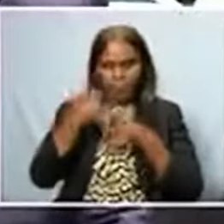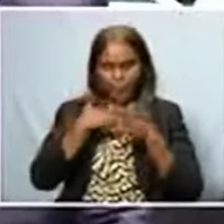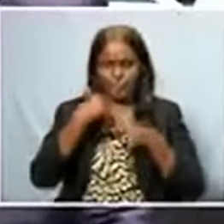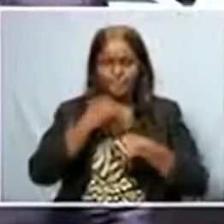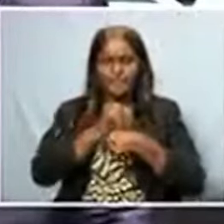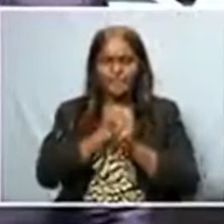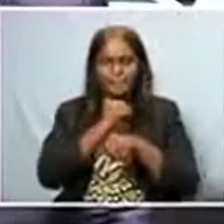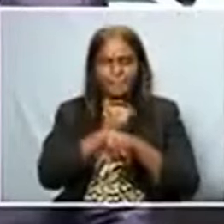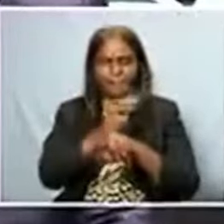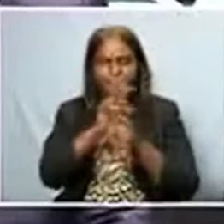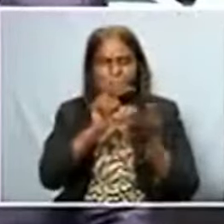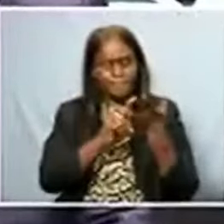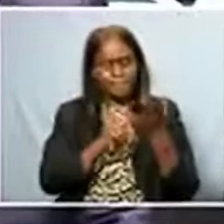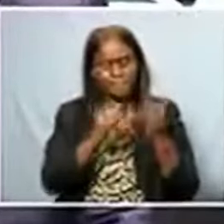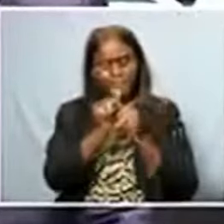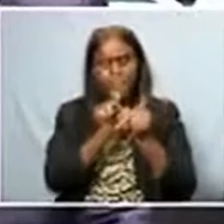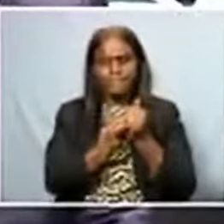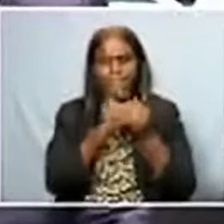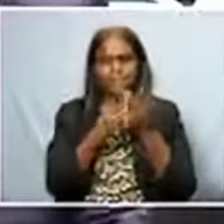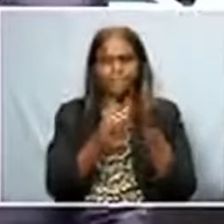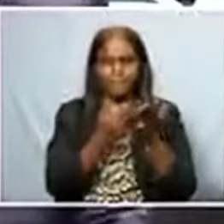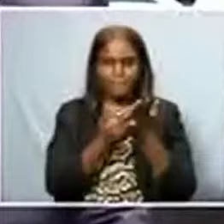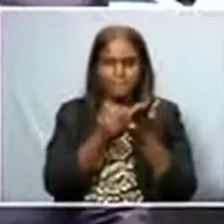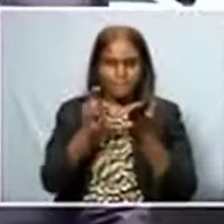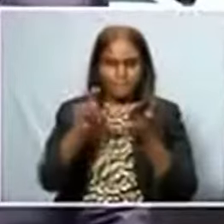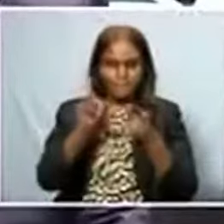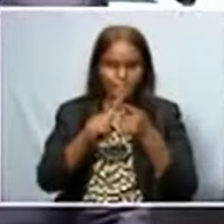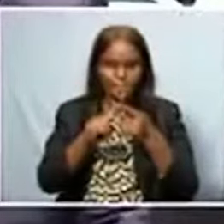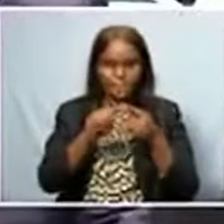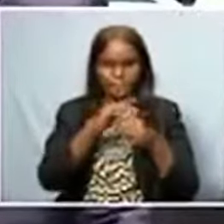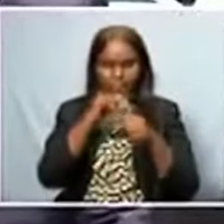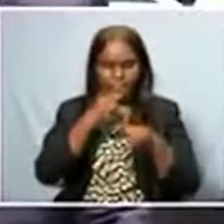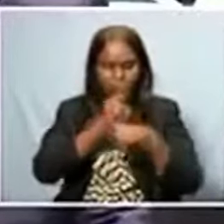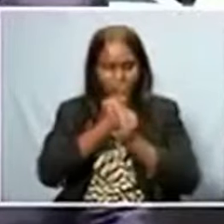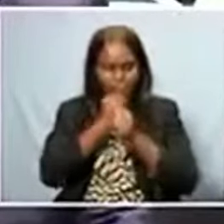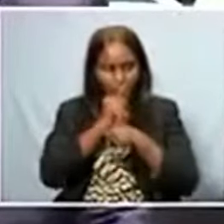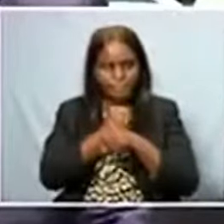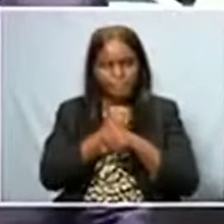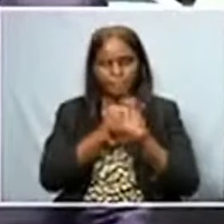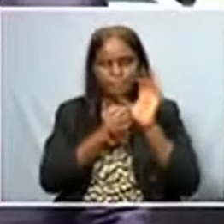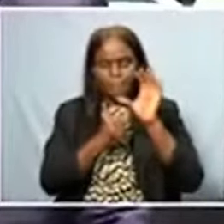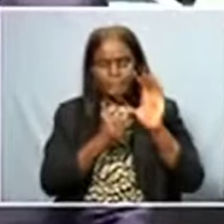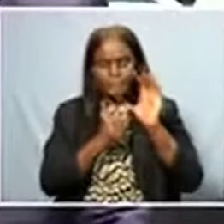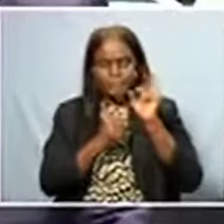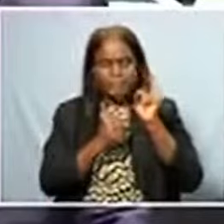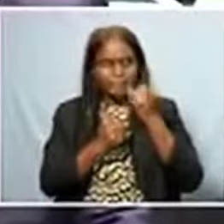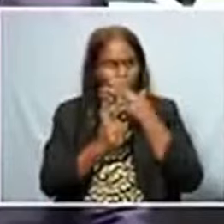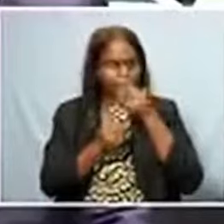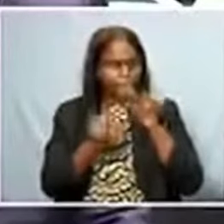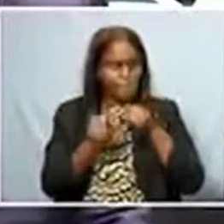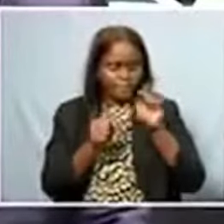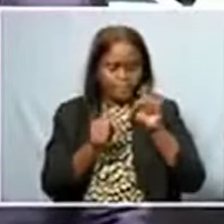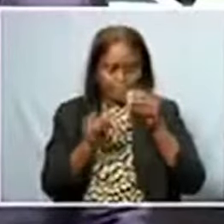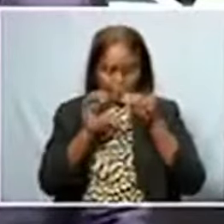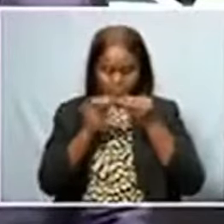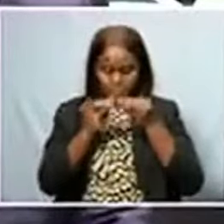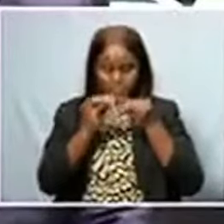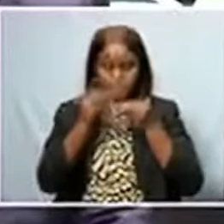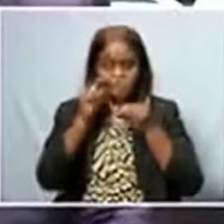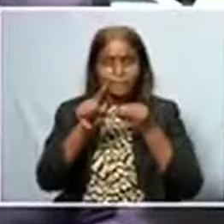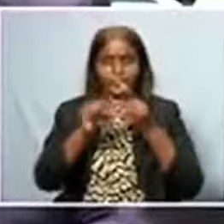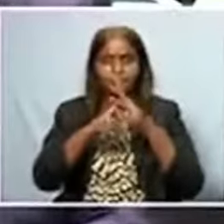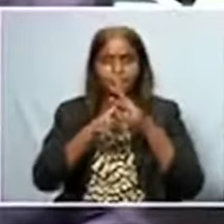his submission about the need to sharpen supervision and the need for more logistics